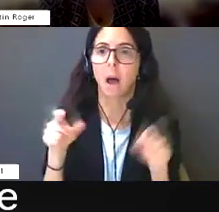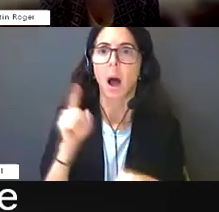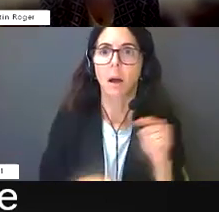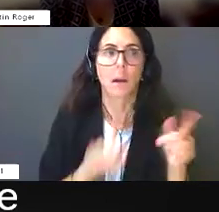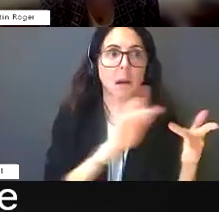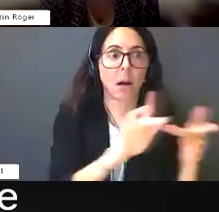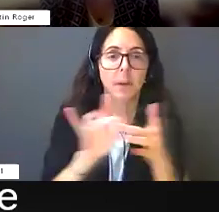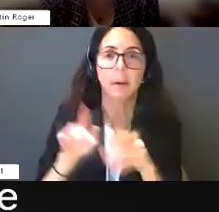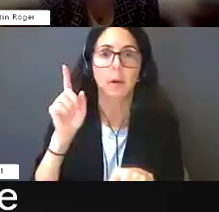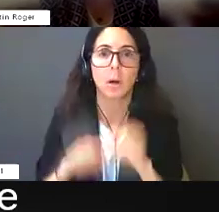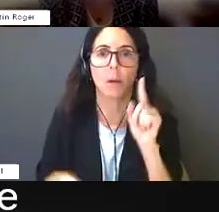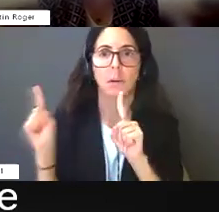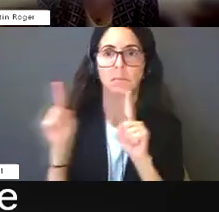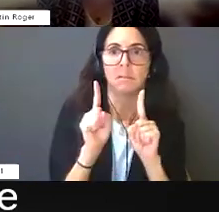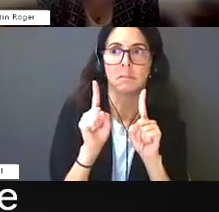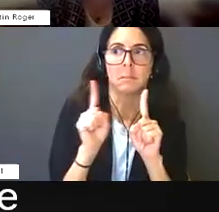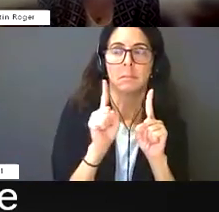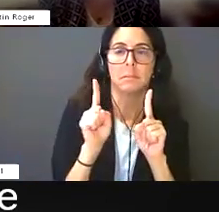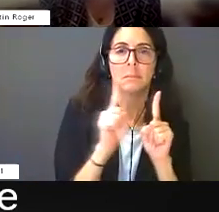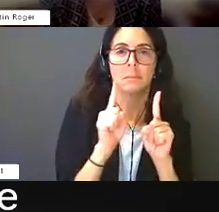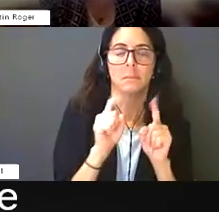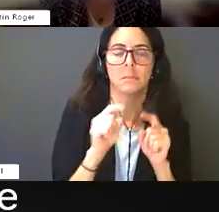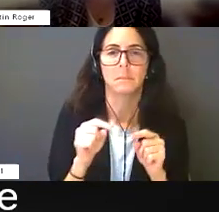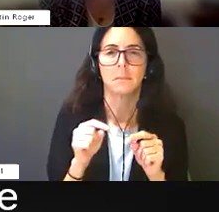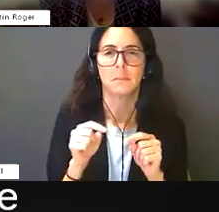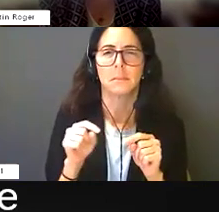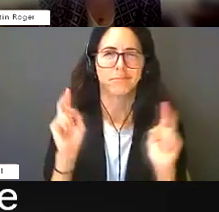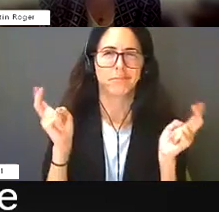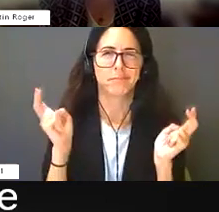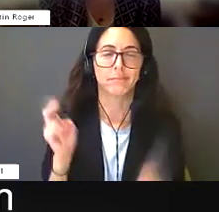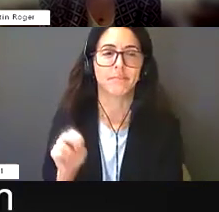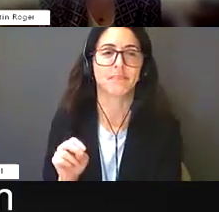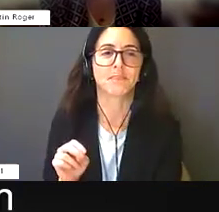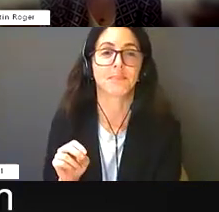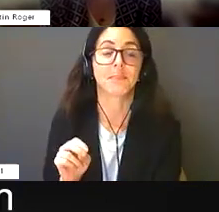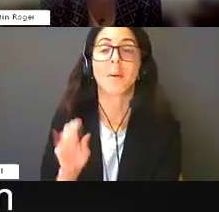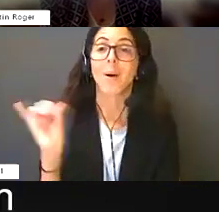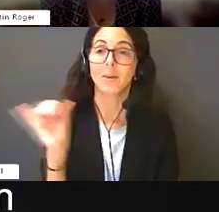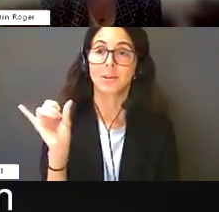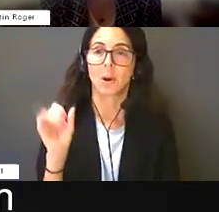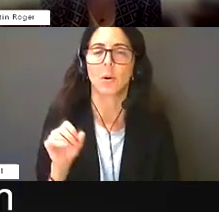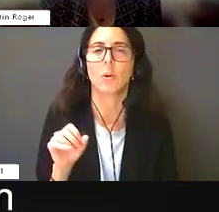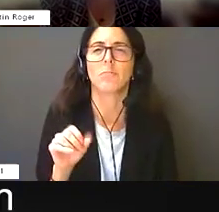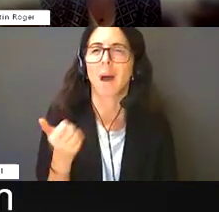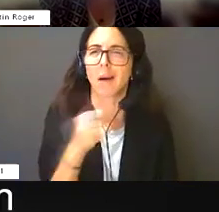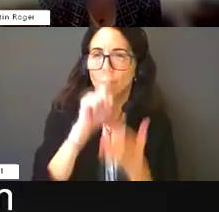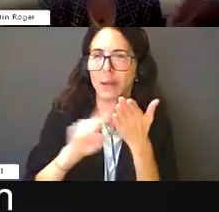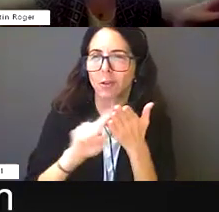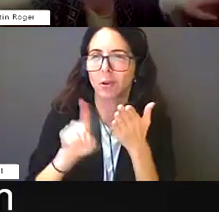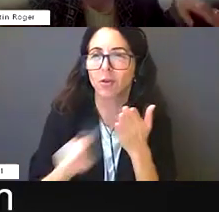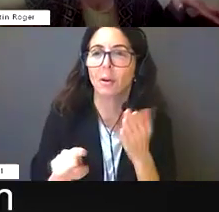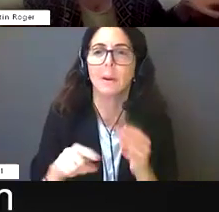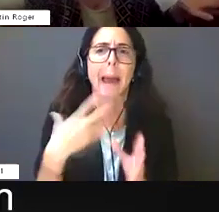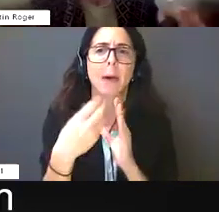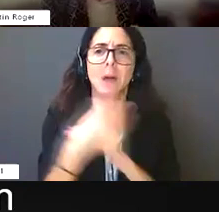he was always around. We've also discovered through other research in rural settings,